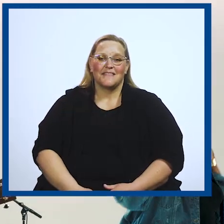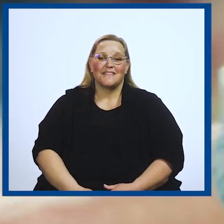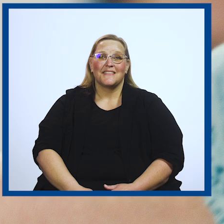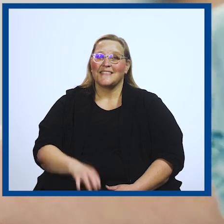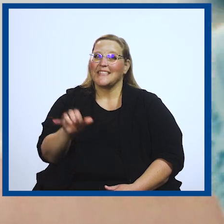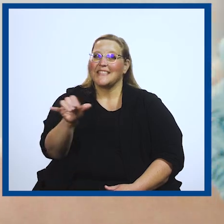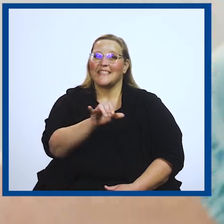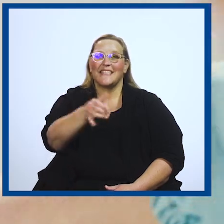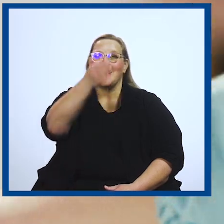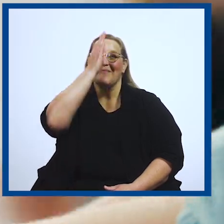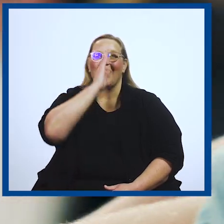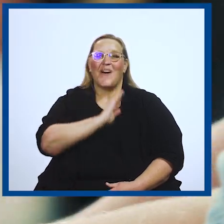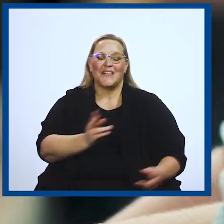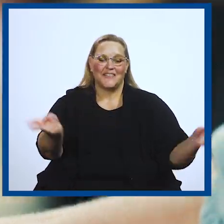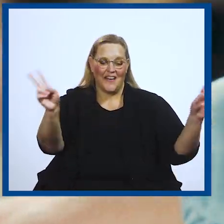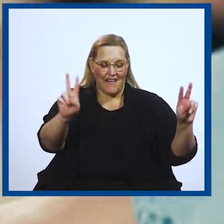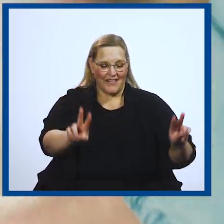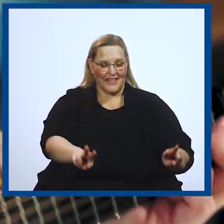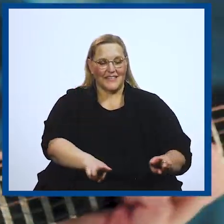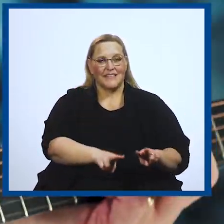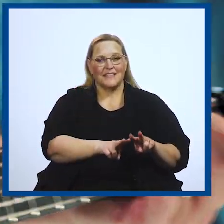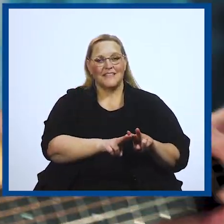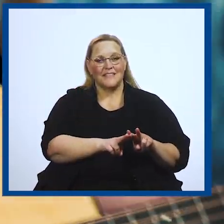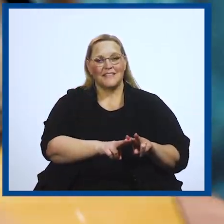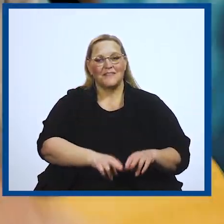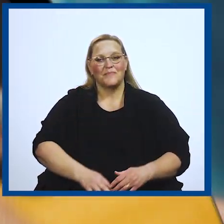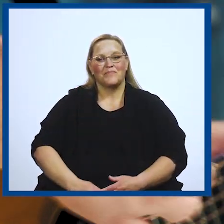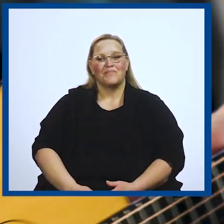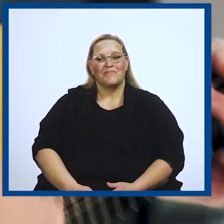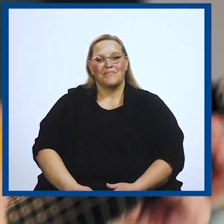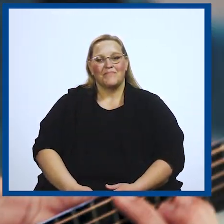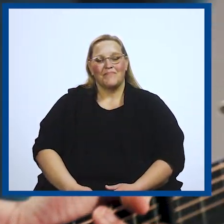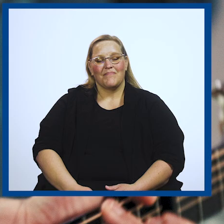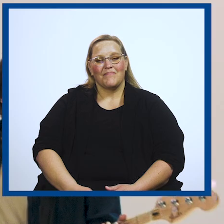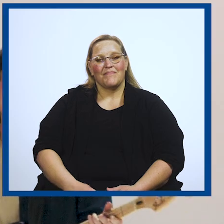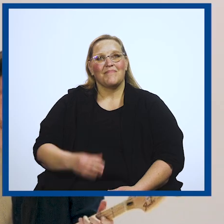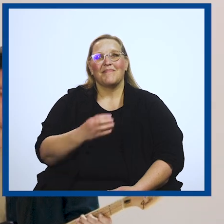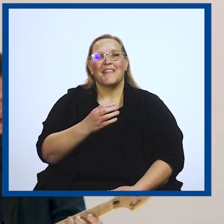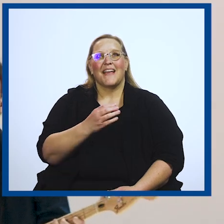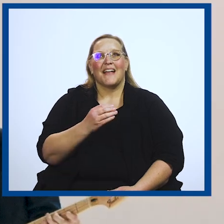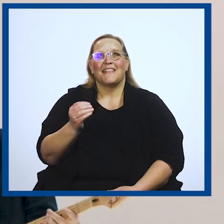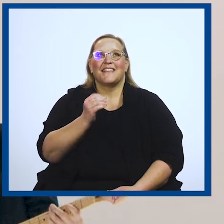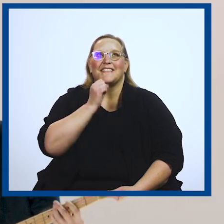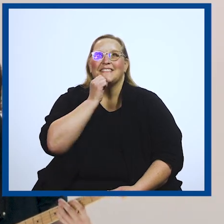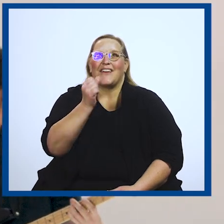is the God of the valley. There's not